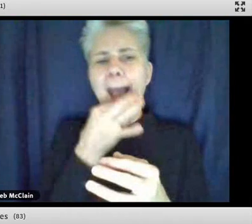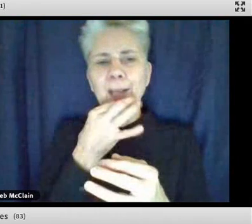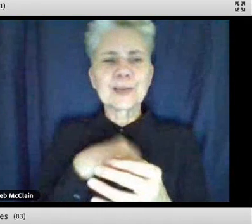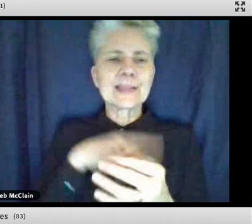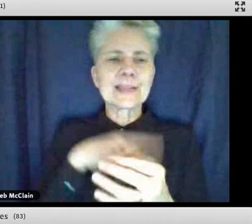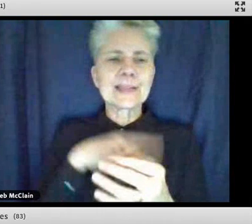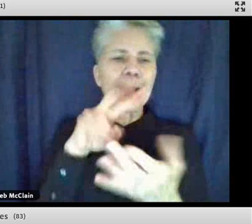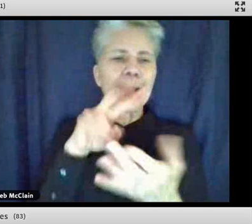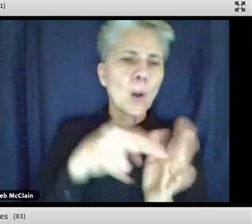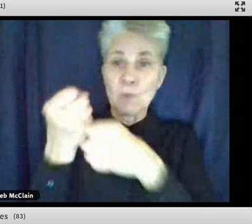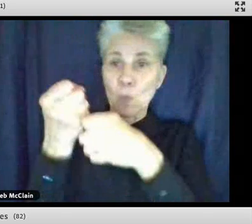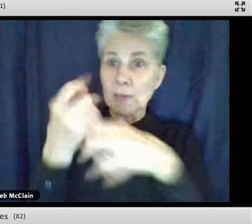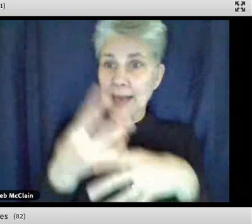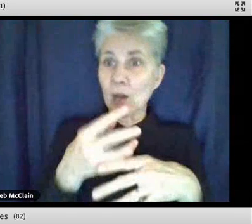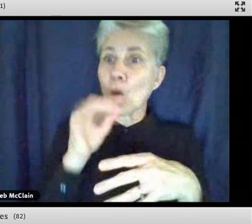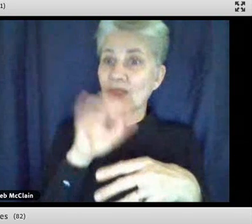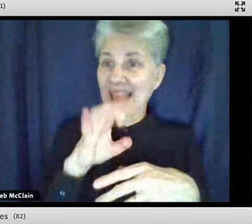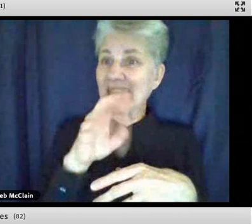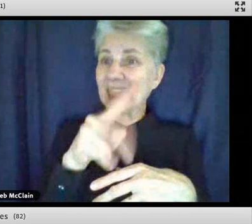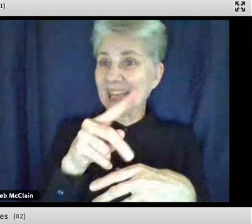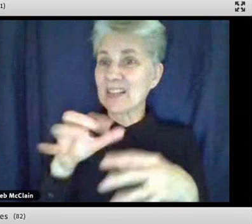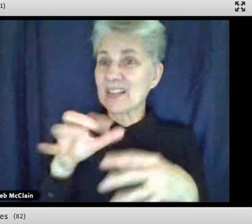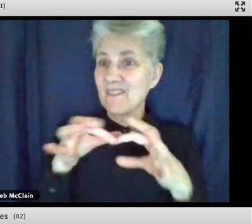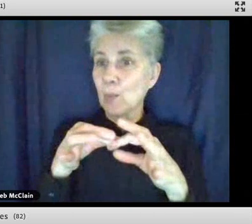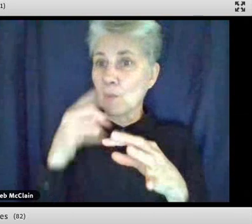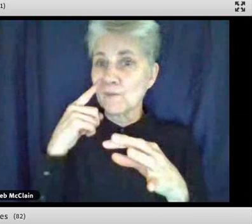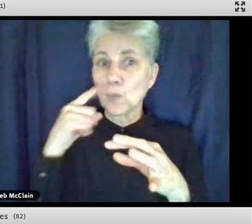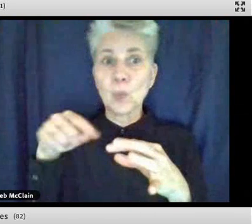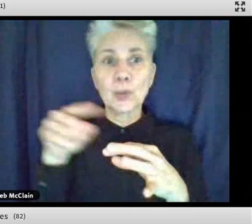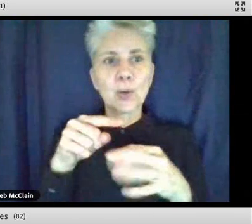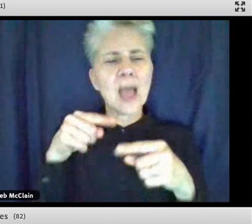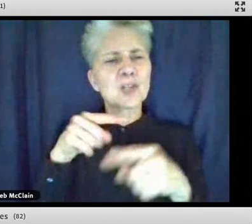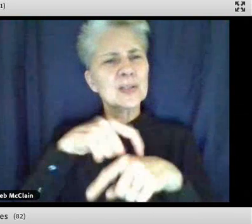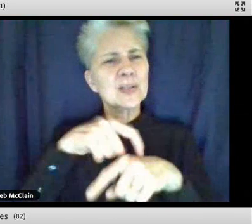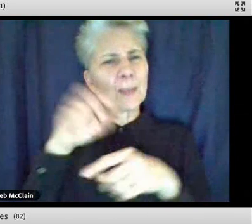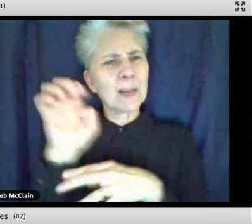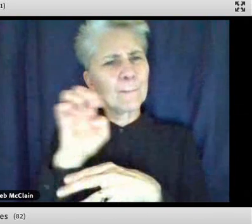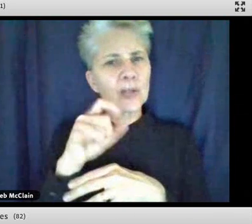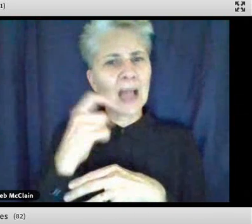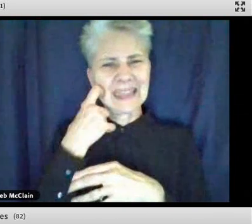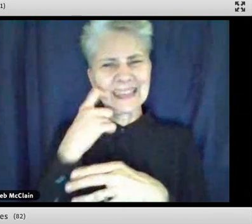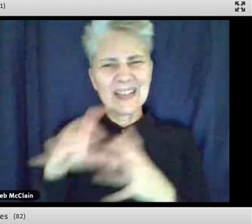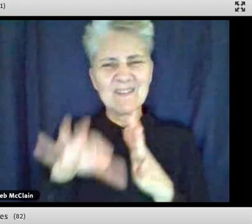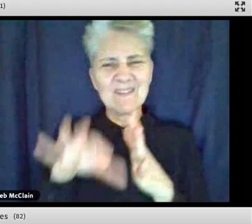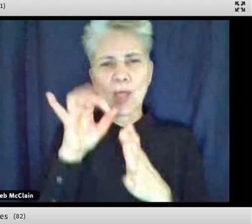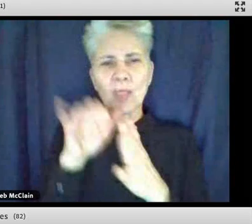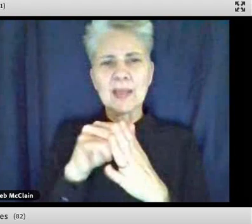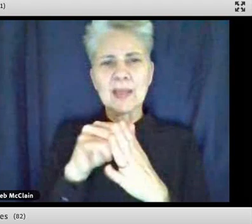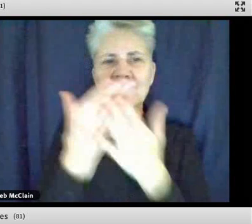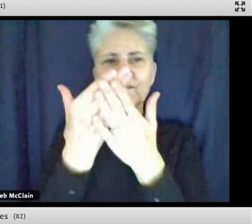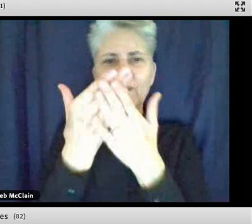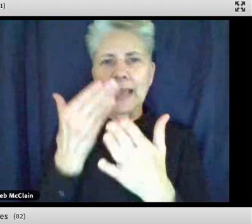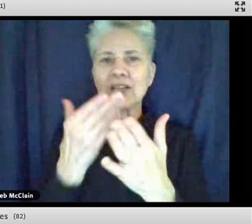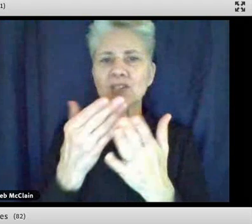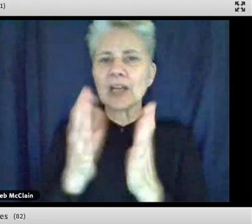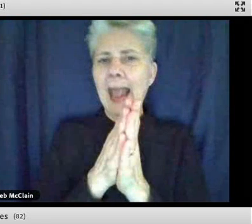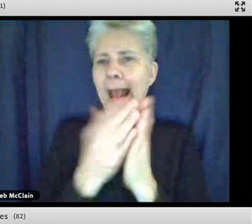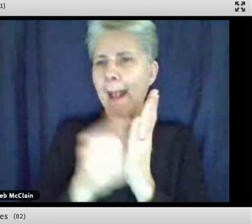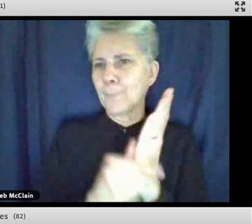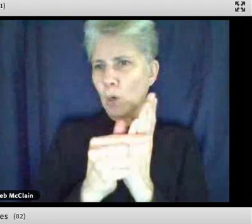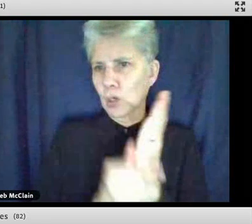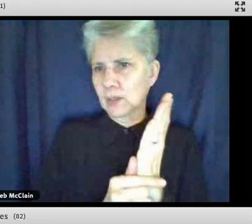download that. And then during times of crisis, this is something new I discovered. There's a verification handbook. And because